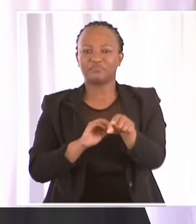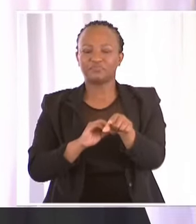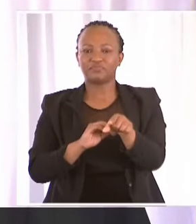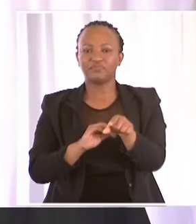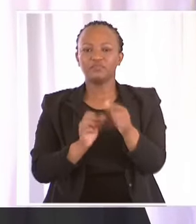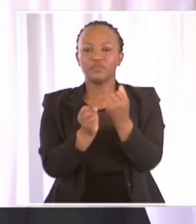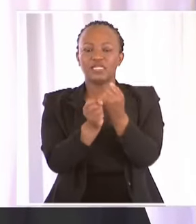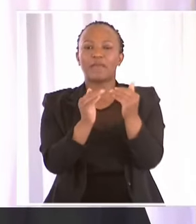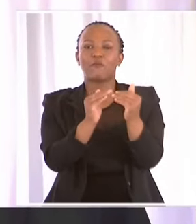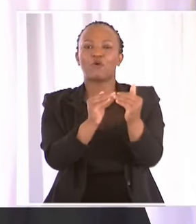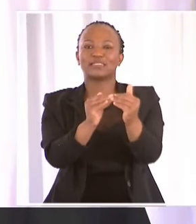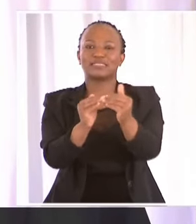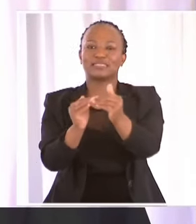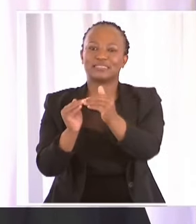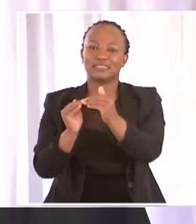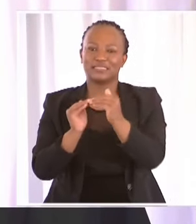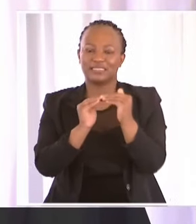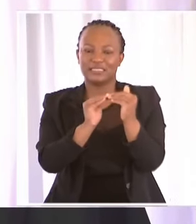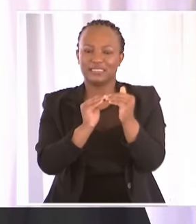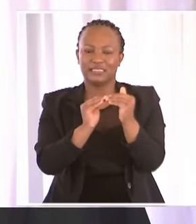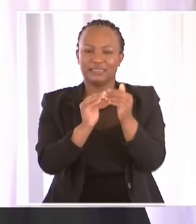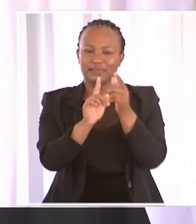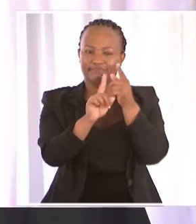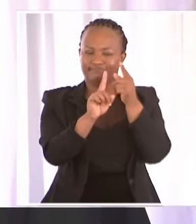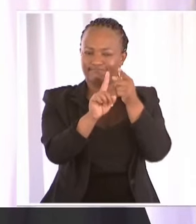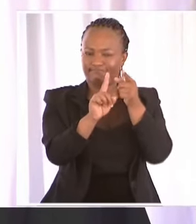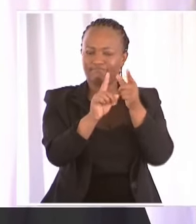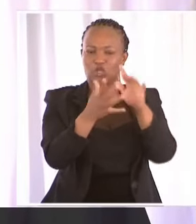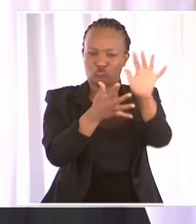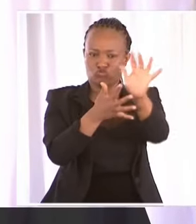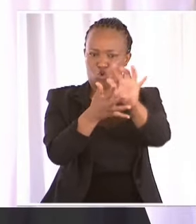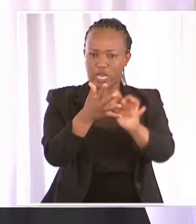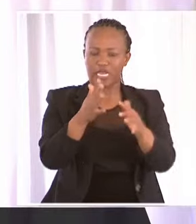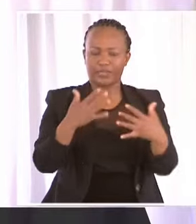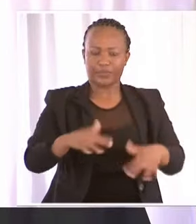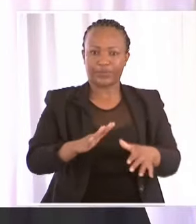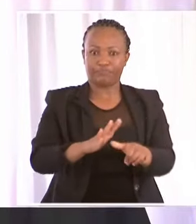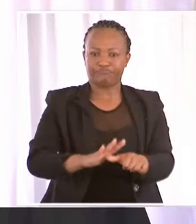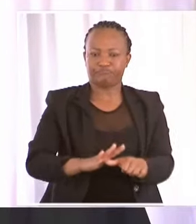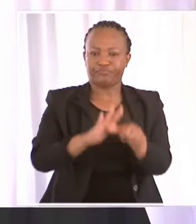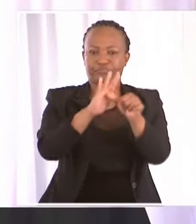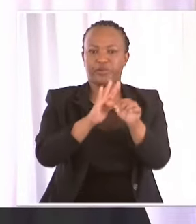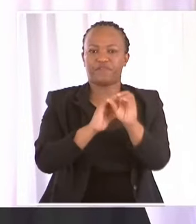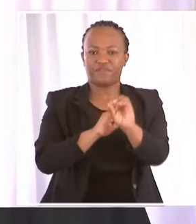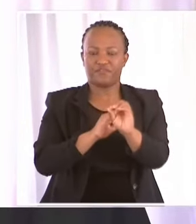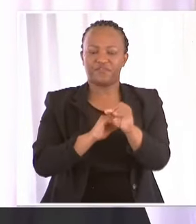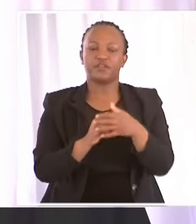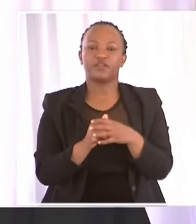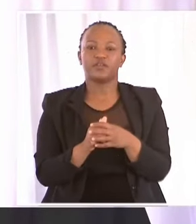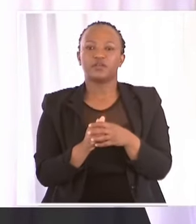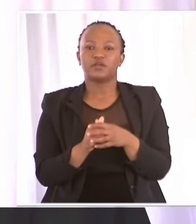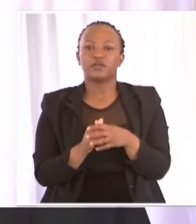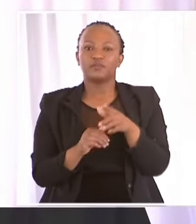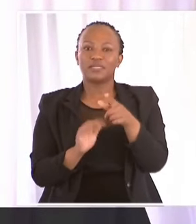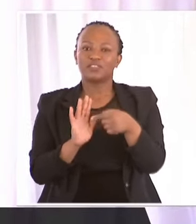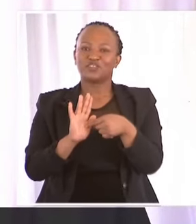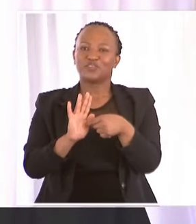the protagonist of the South African story. Such is the nature of a